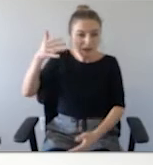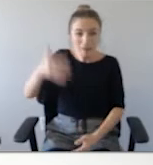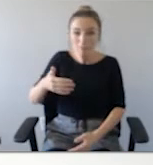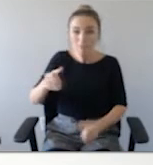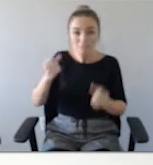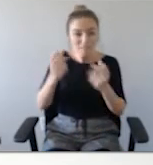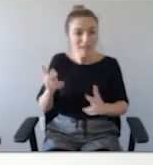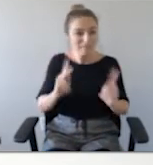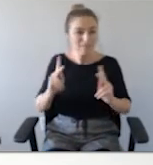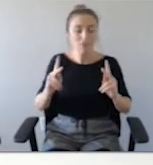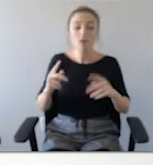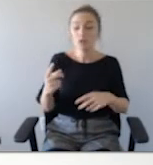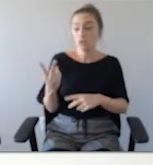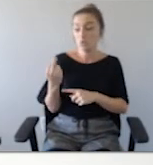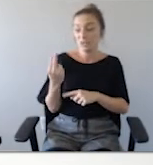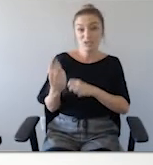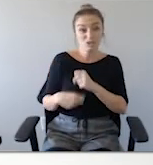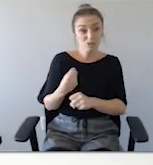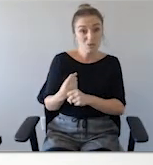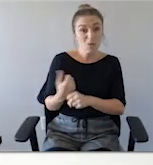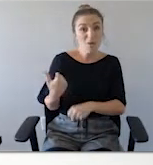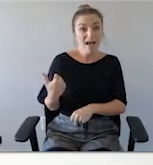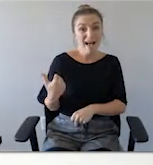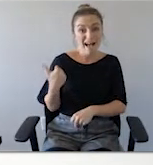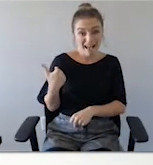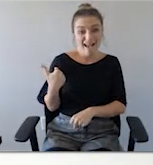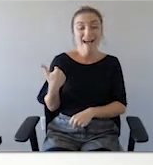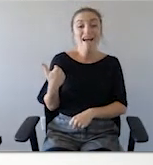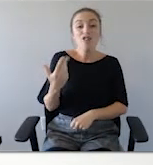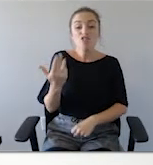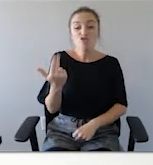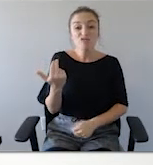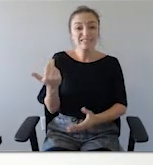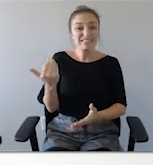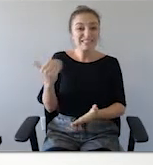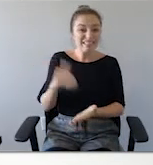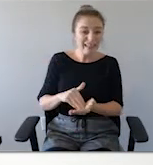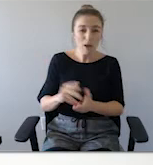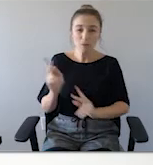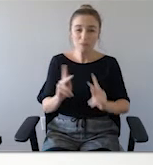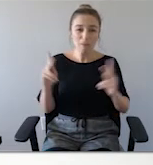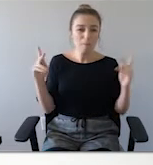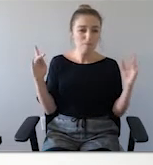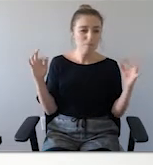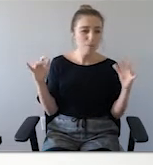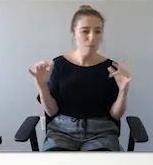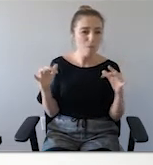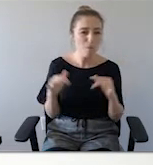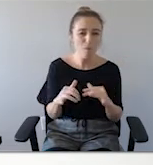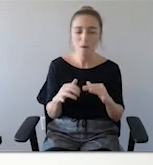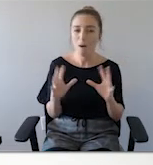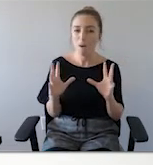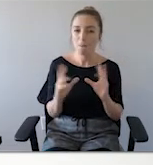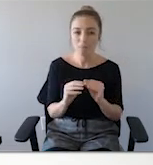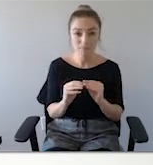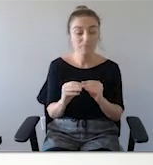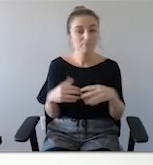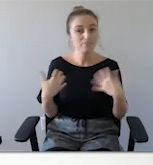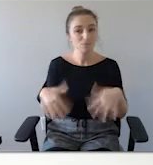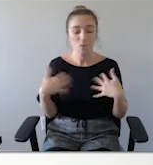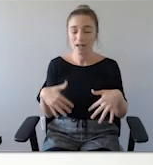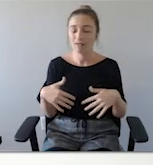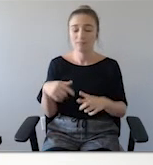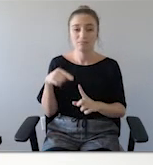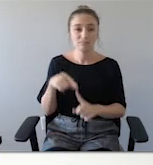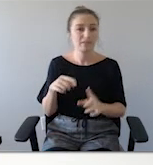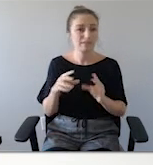had 13,000 people here. I mean, it is a tremendous conference. It is a tremendous opportunity for